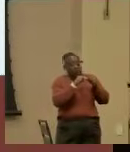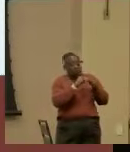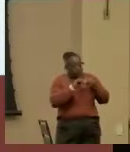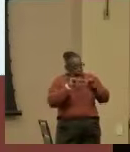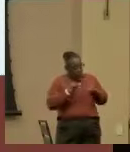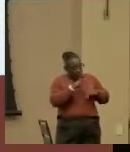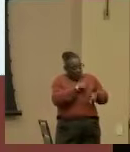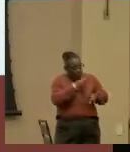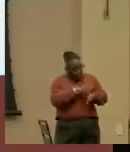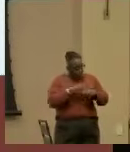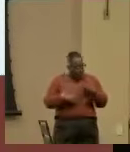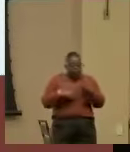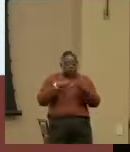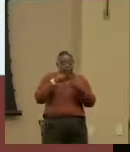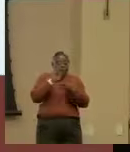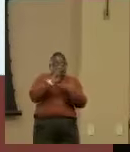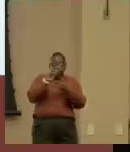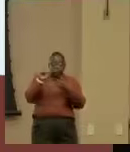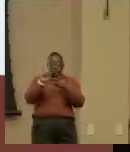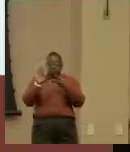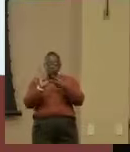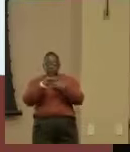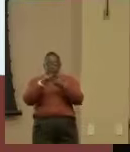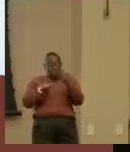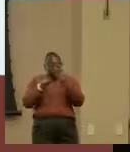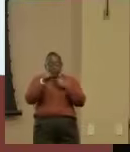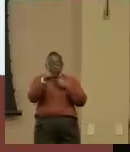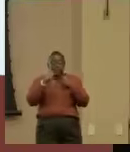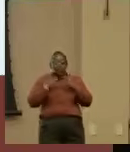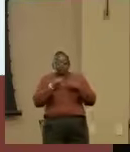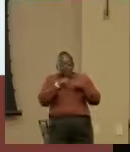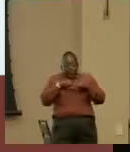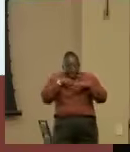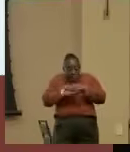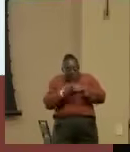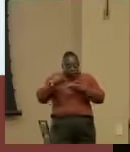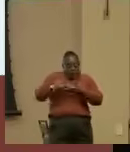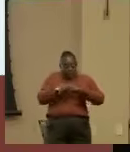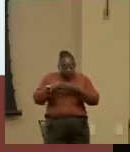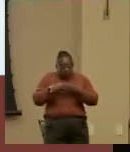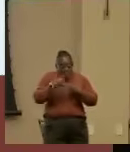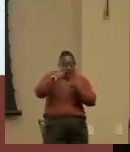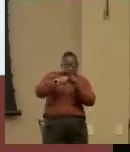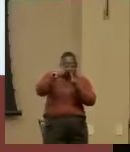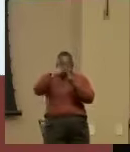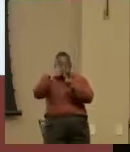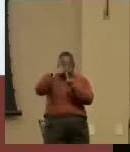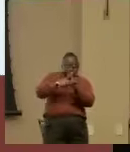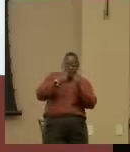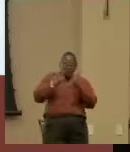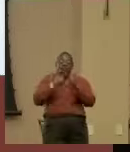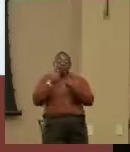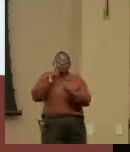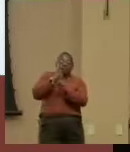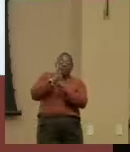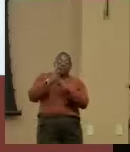But neither rituximab, nor anifrolumab, nor belimumab actually cross the placenta in the first trimester, and they don't cause birth defects.